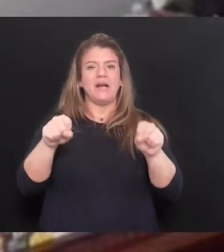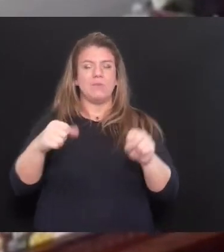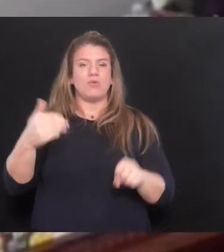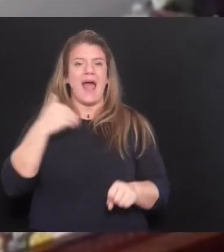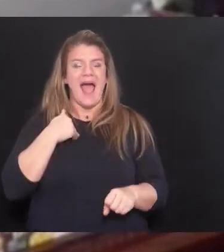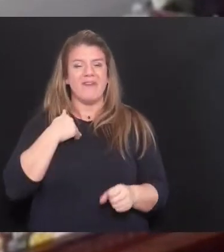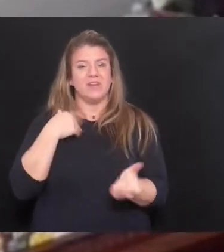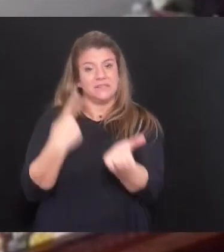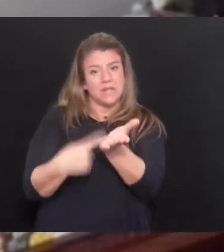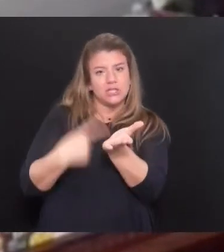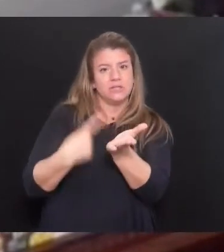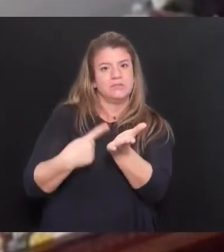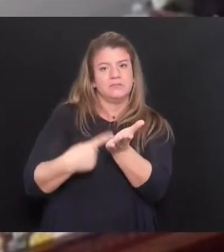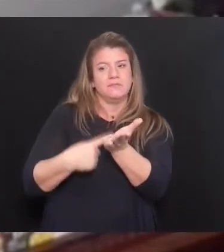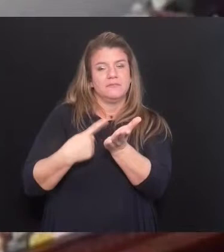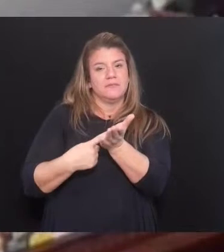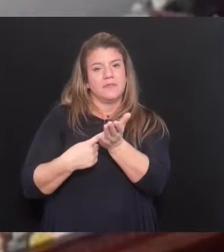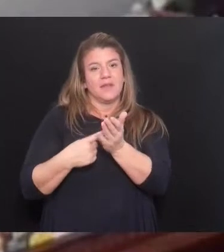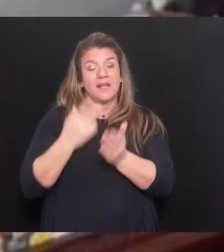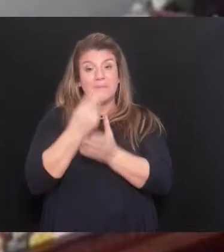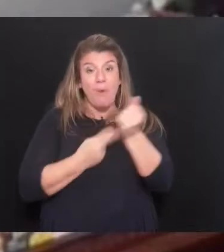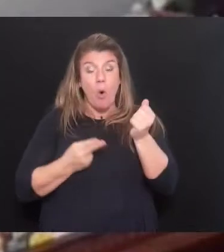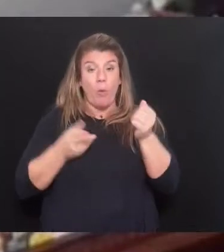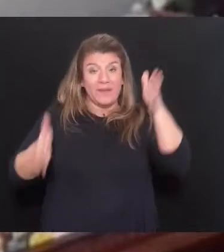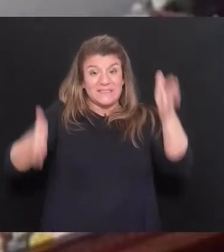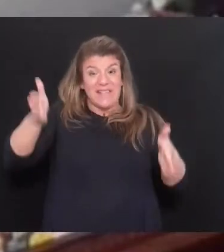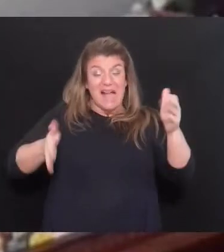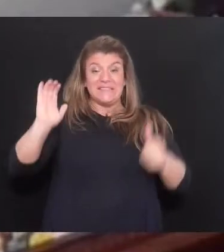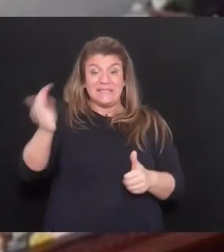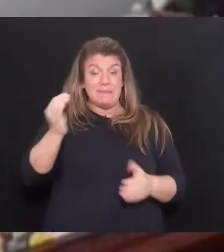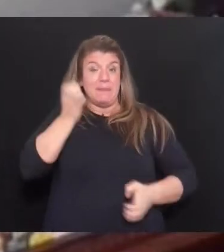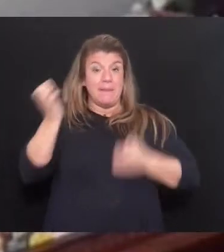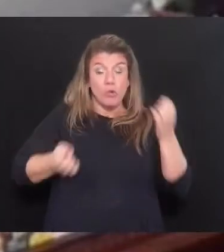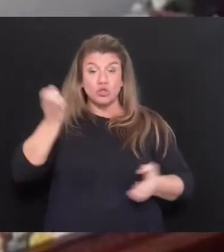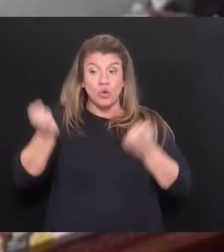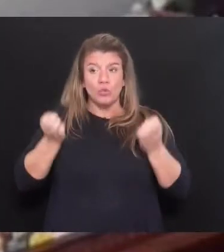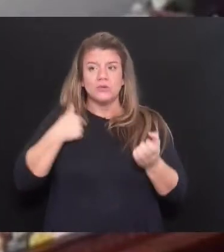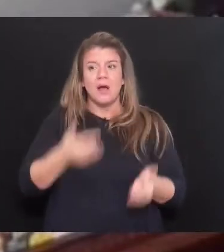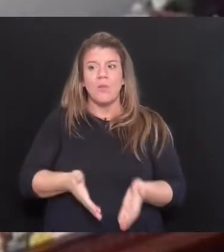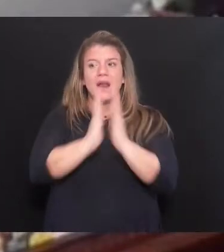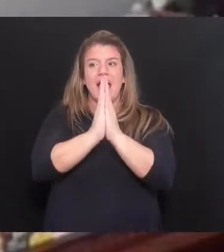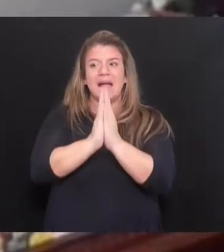because both sides get emotional. I wanted to ask the doctors and